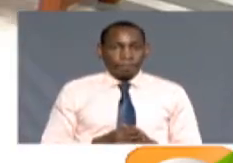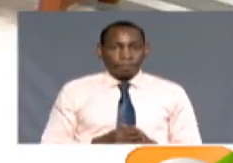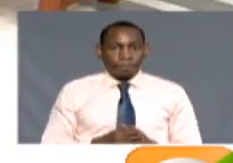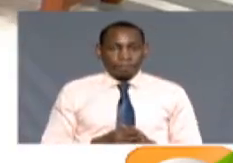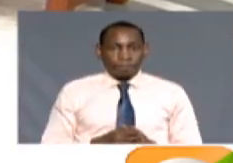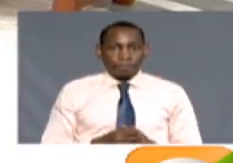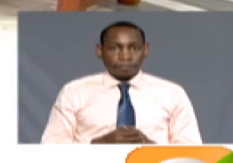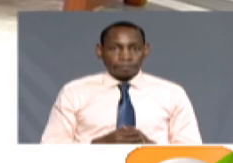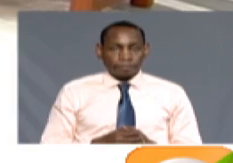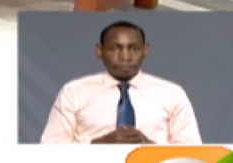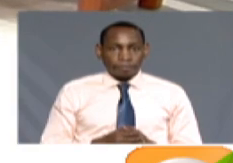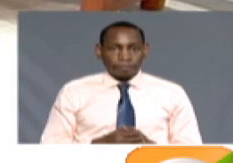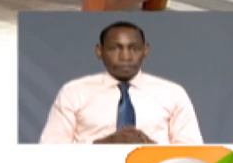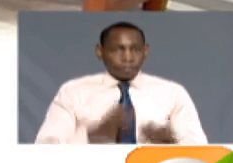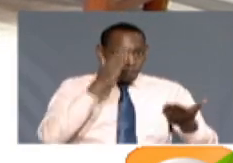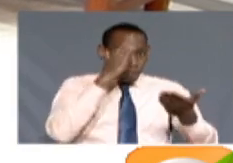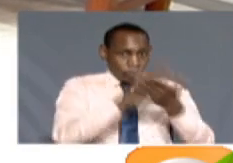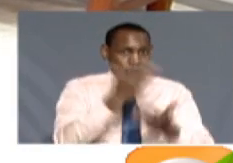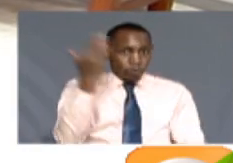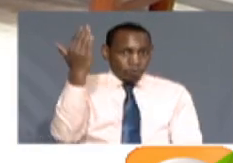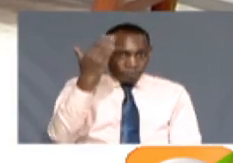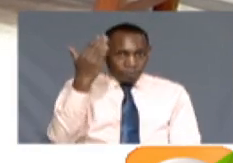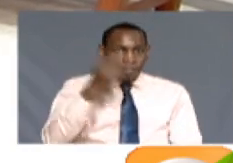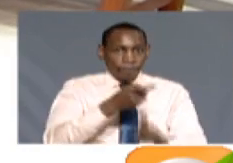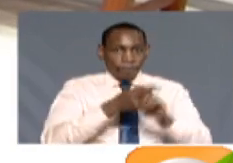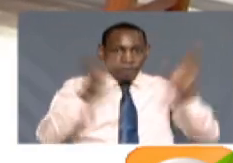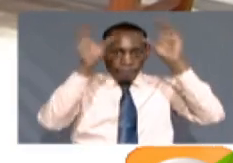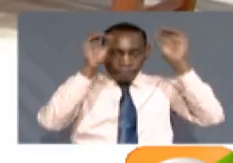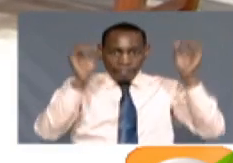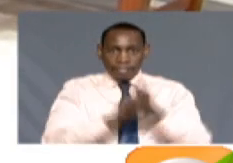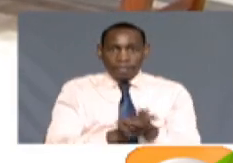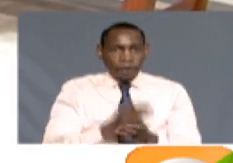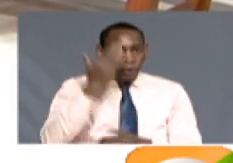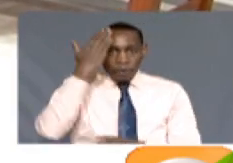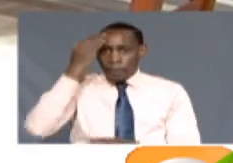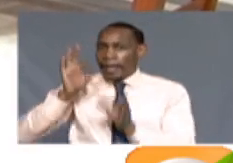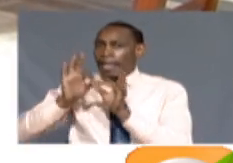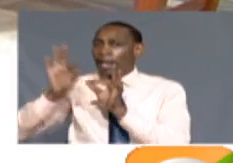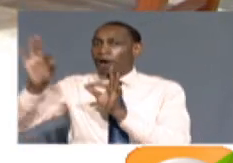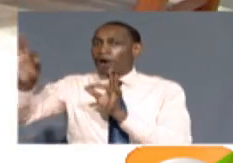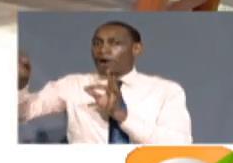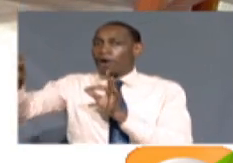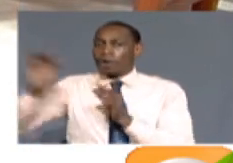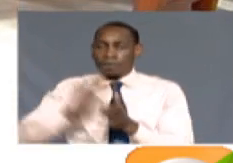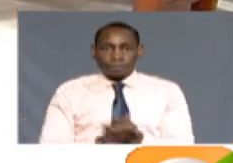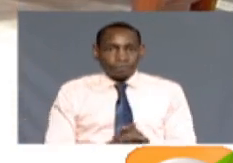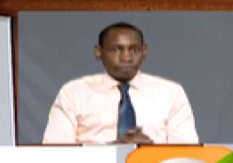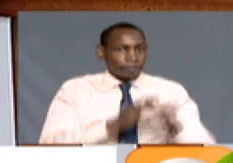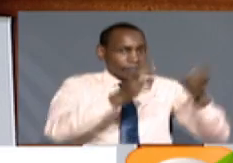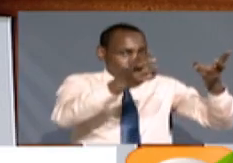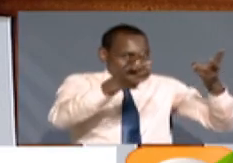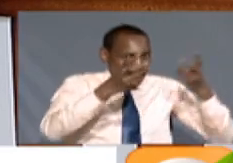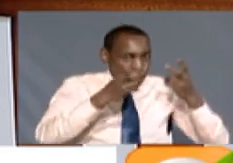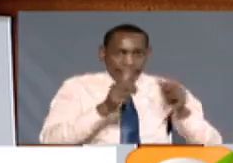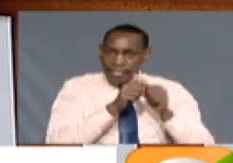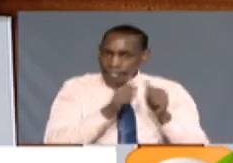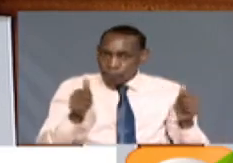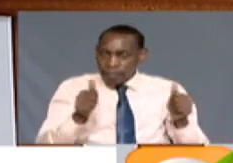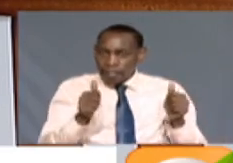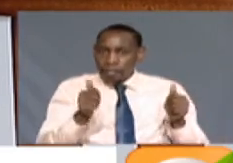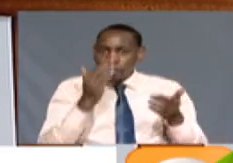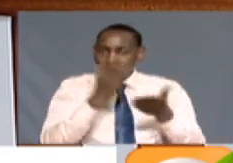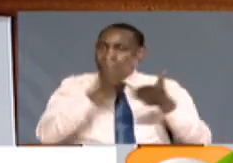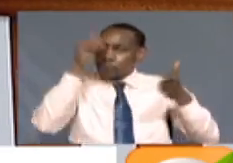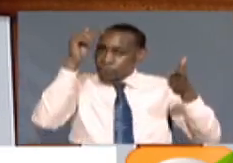On that speech. It was a true speech from a head of state. What took so long? I listened to it properly detailed,